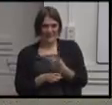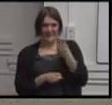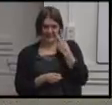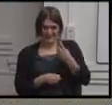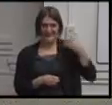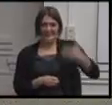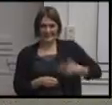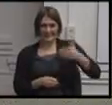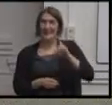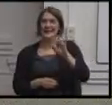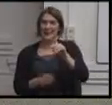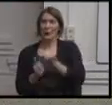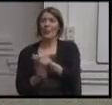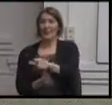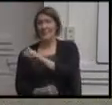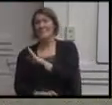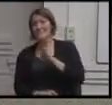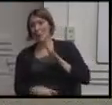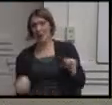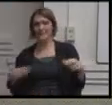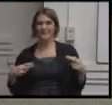was on the board with me, and